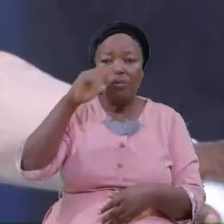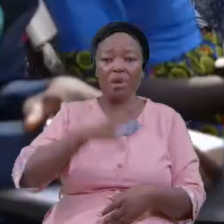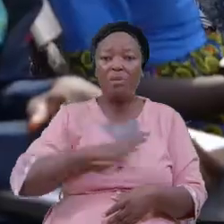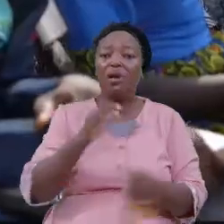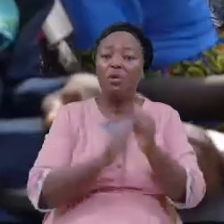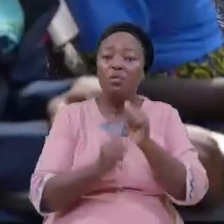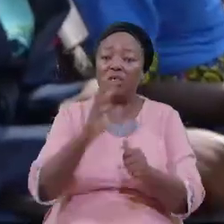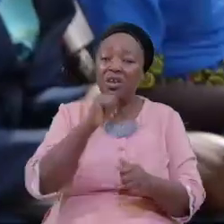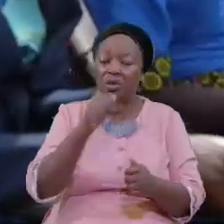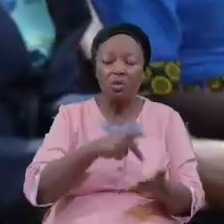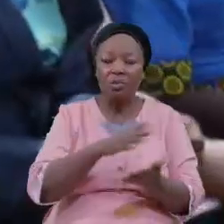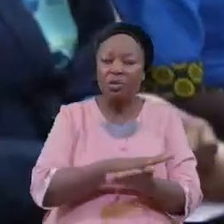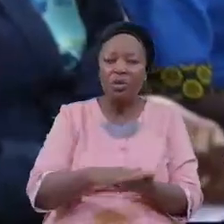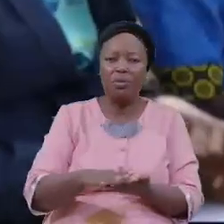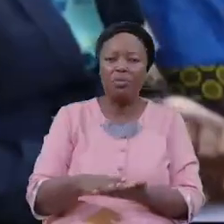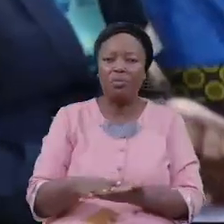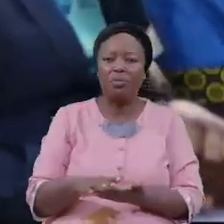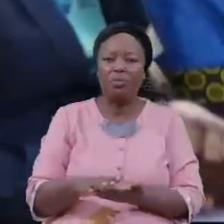impure.